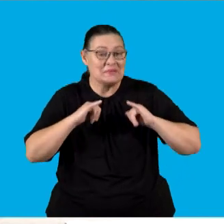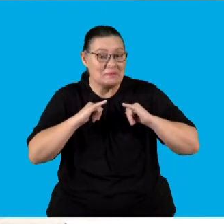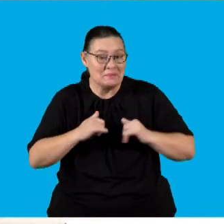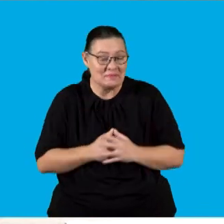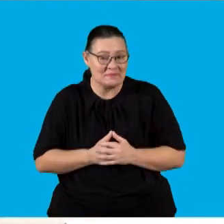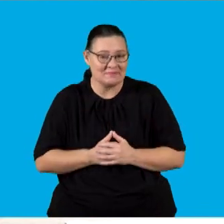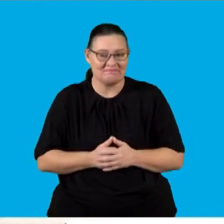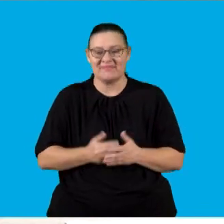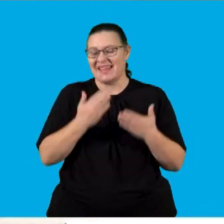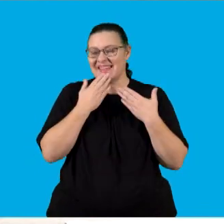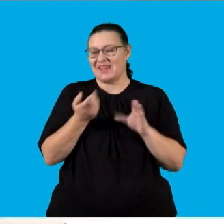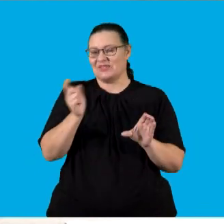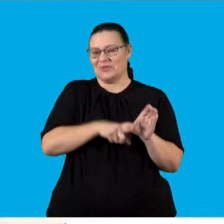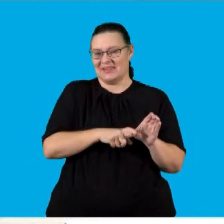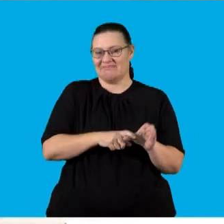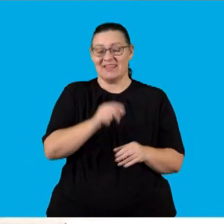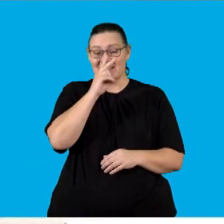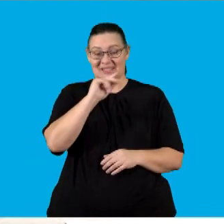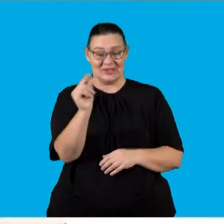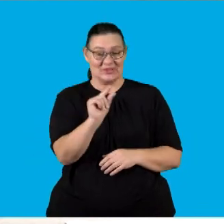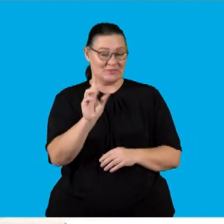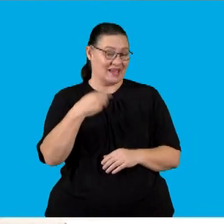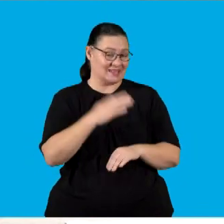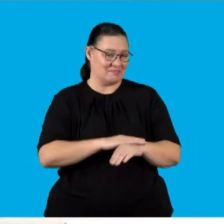much as I did. Thank you for joining us. We hope to